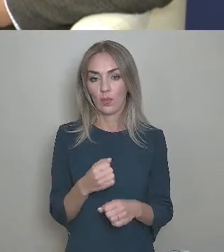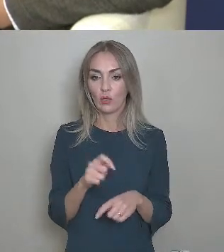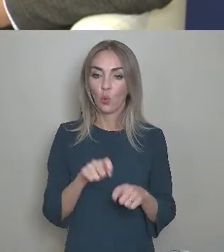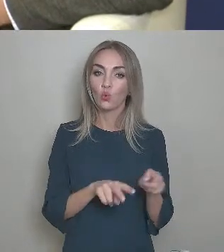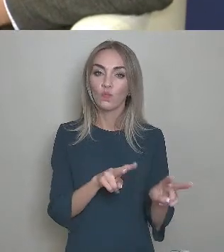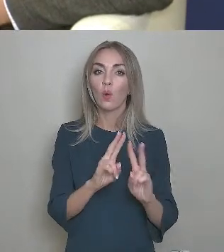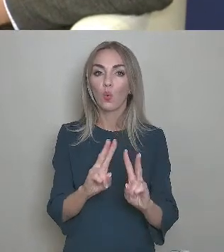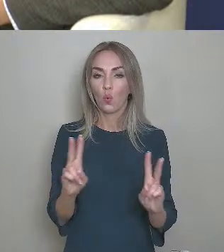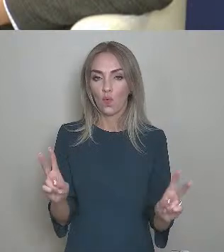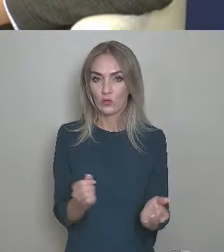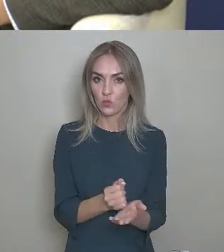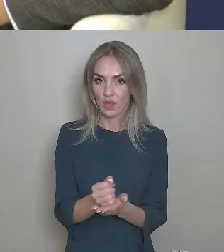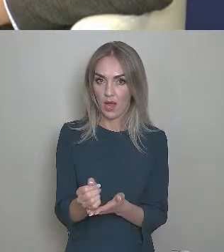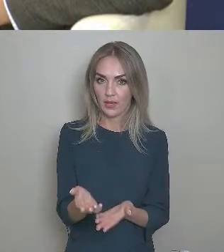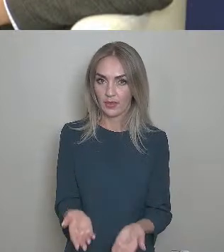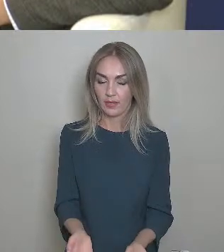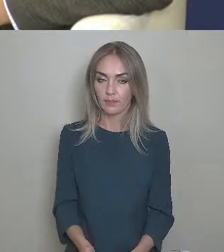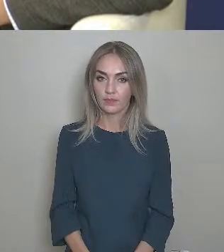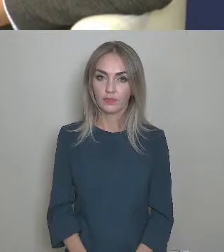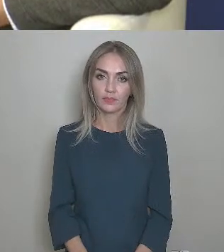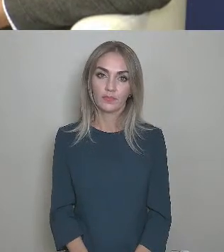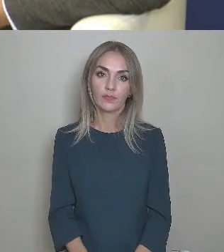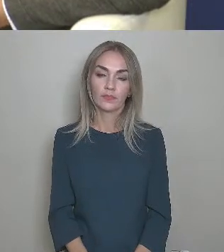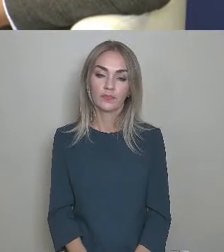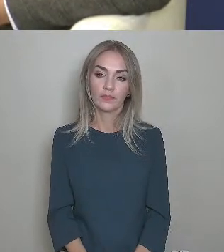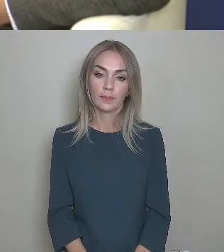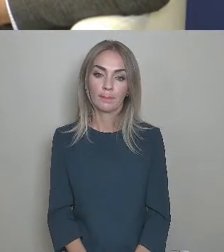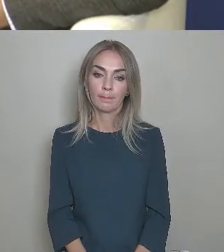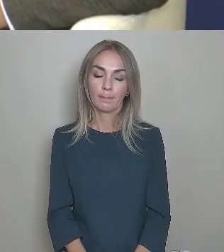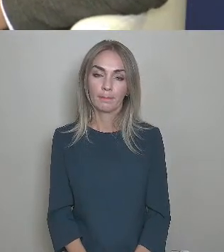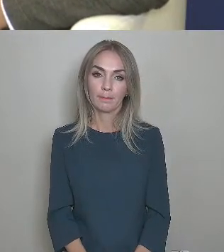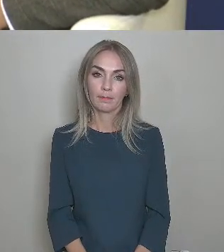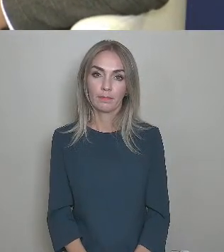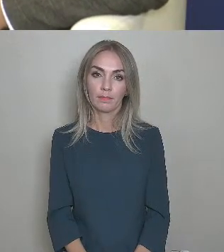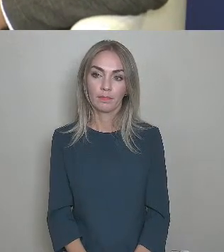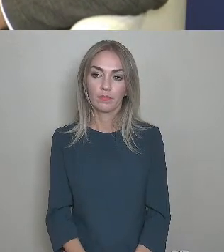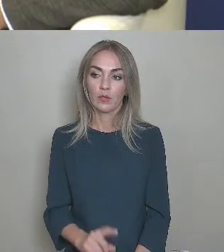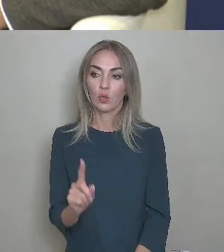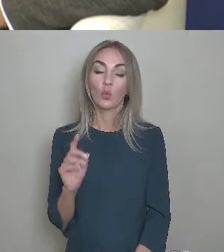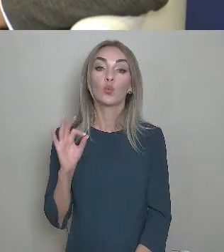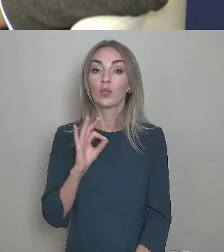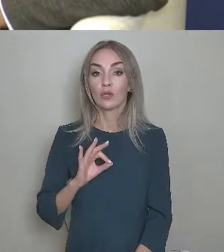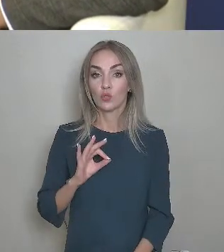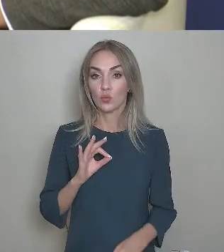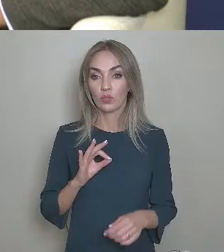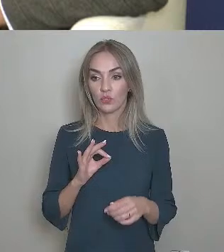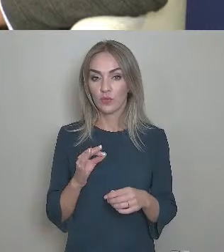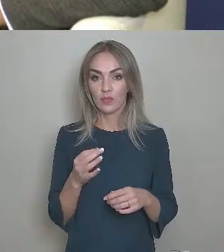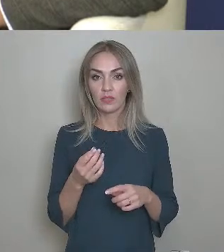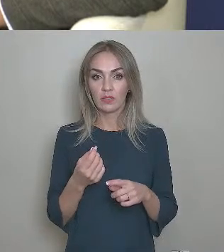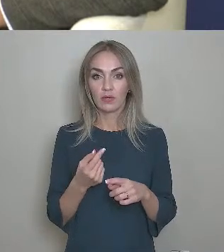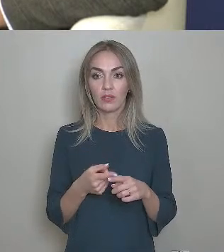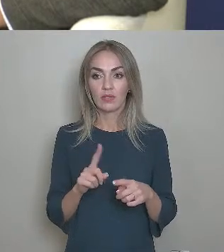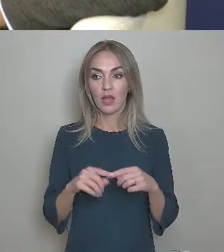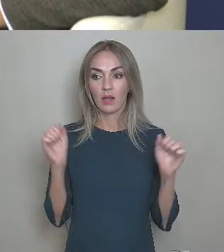having this? Why would you have this control? Who is nominated at the lower level? From legal point of view, that's